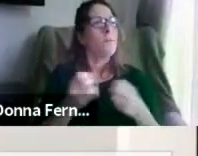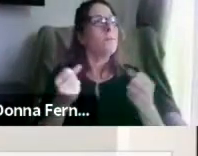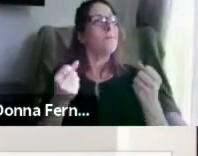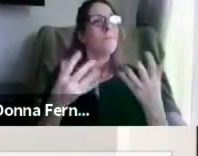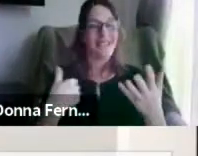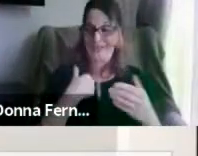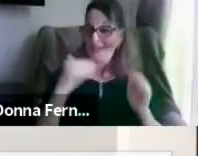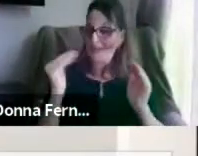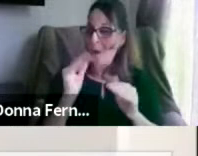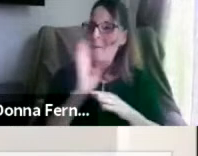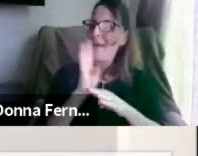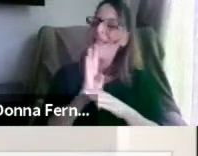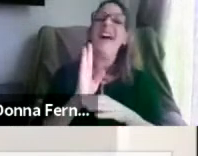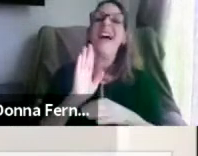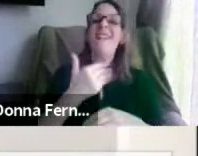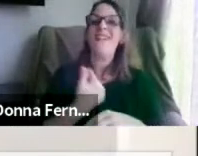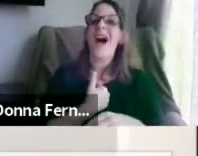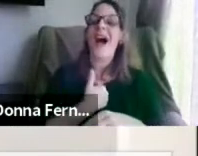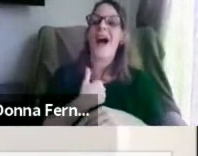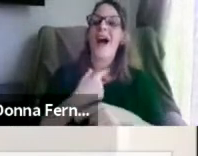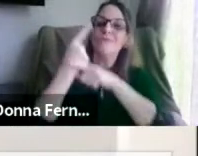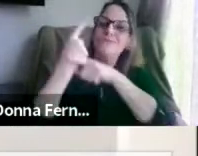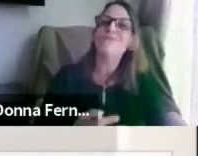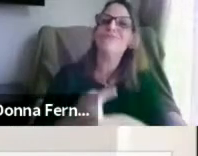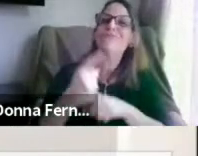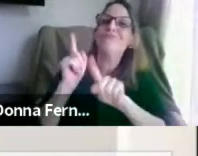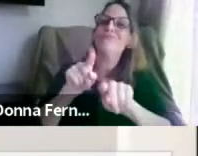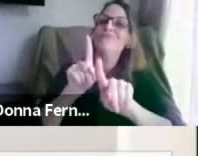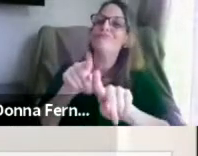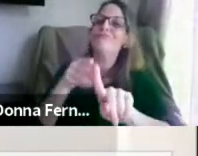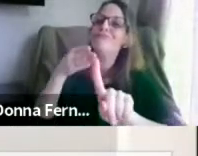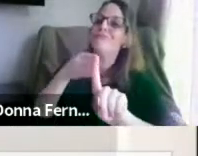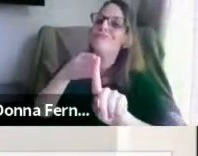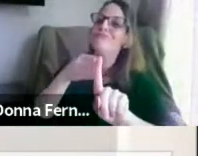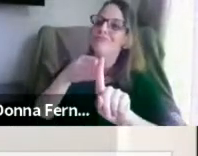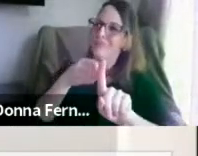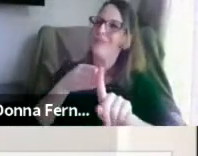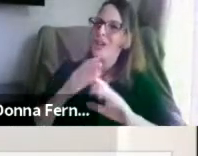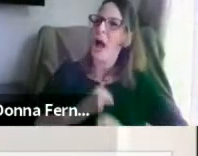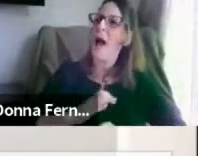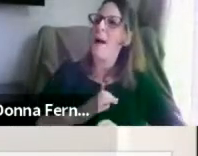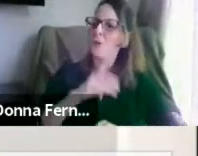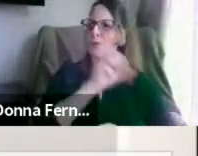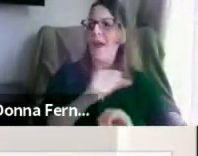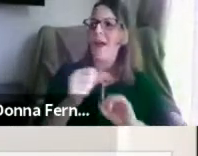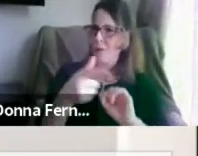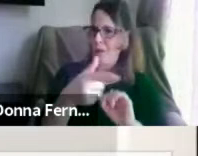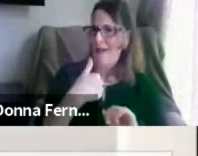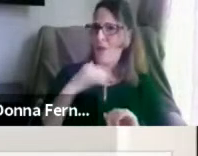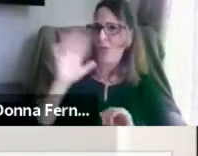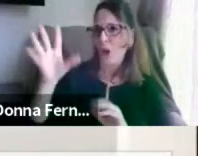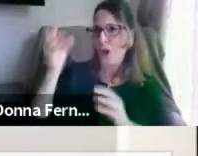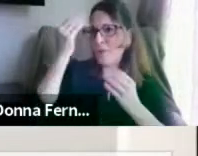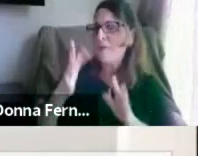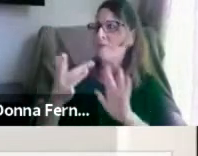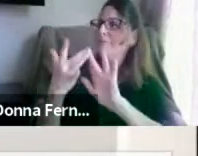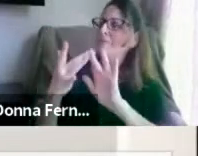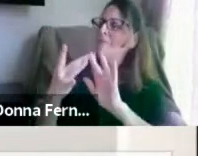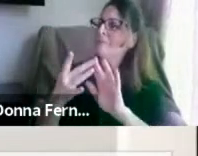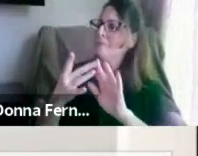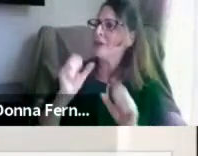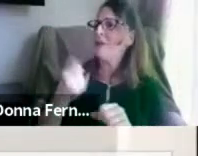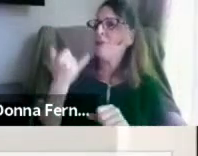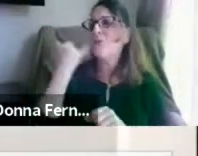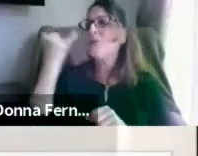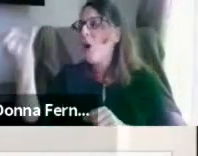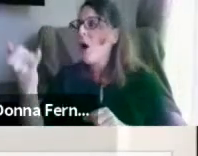small business industry have regulars. If you have their contact information, reach out to them. It's very personal. Let them know